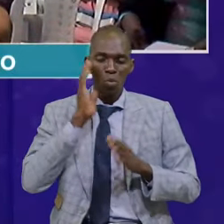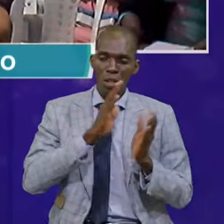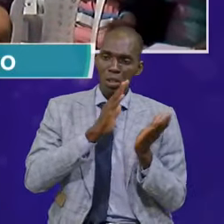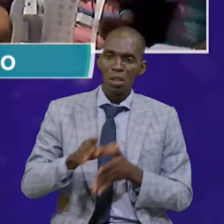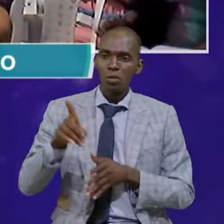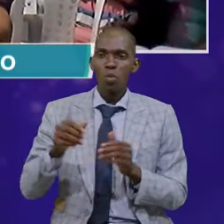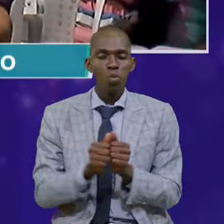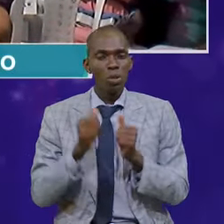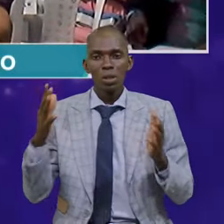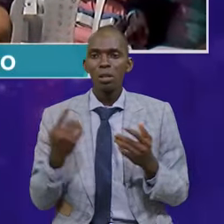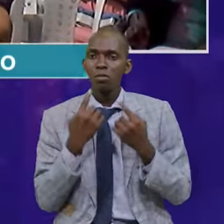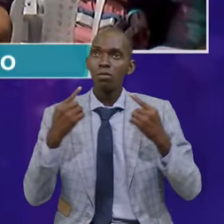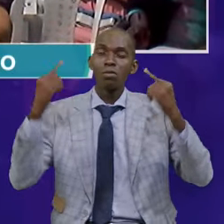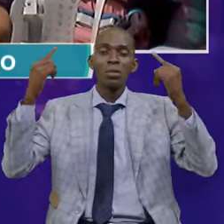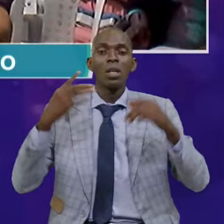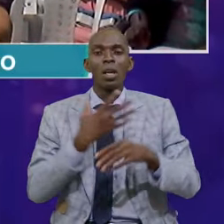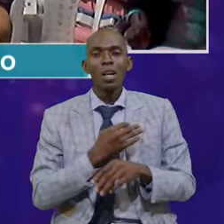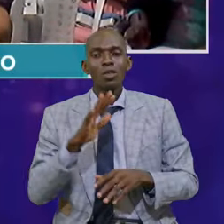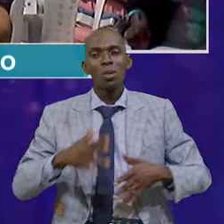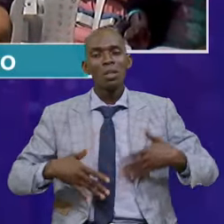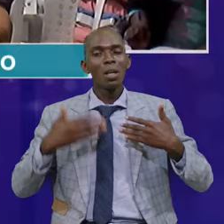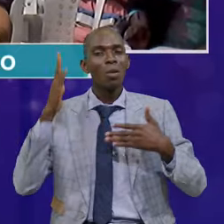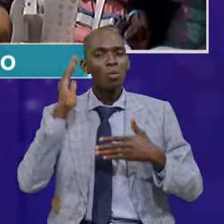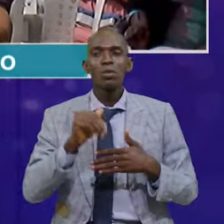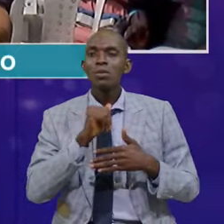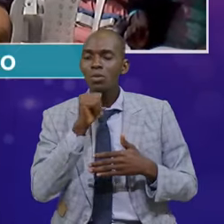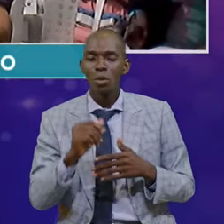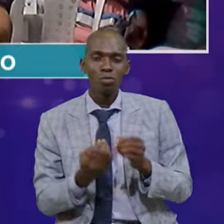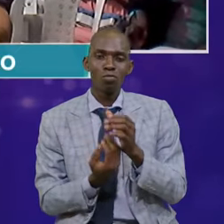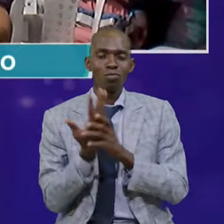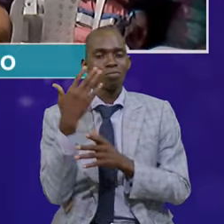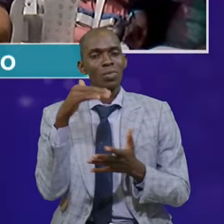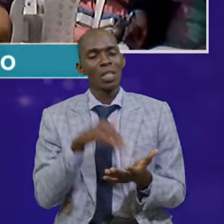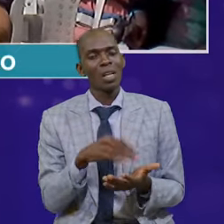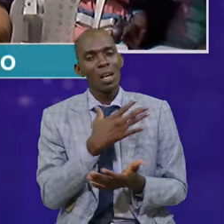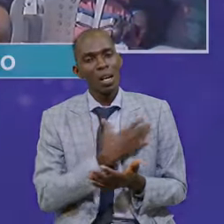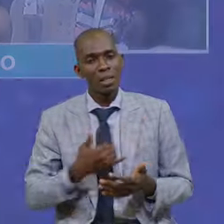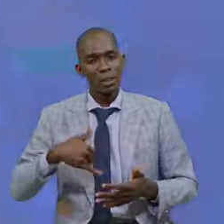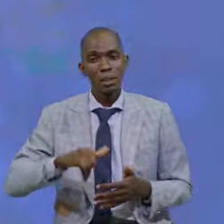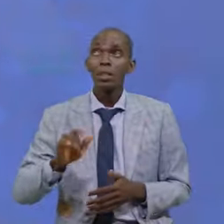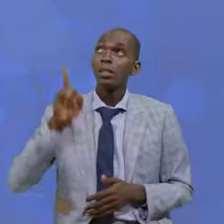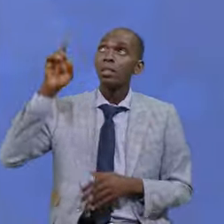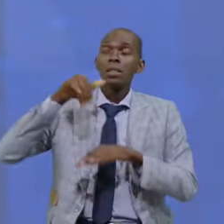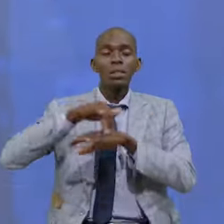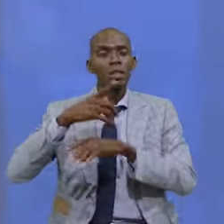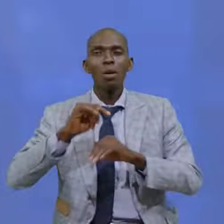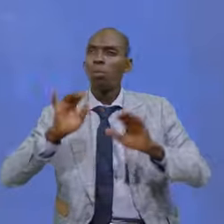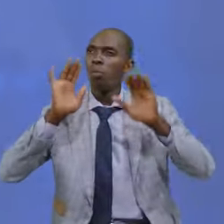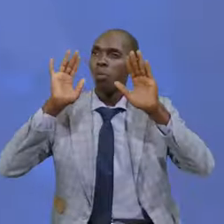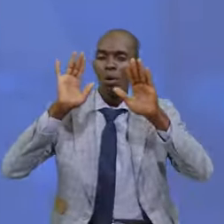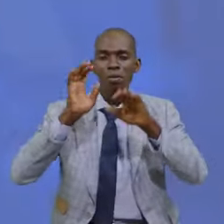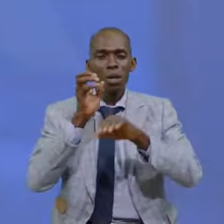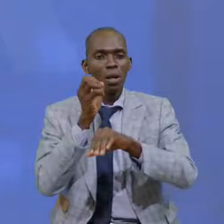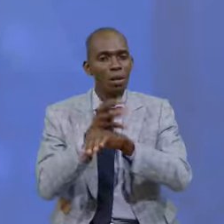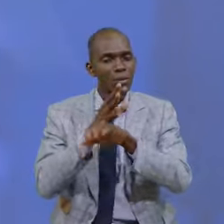life will not be fulfilled again. And yet, sent the wonderful, the counselor, the mighty